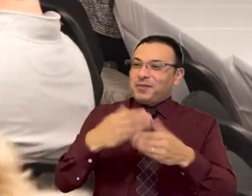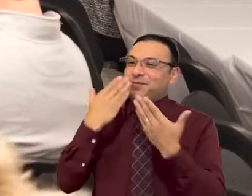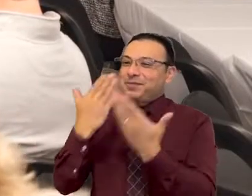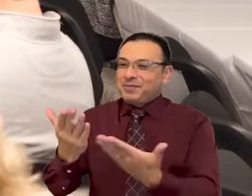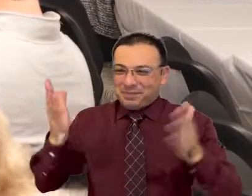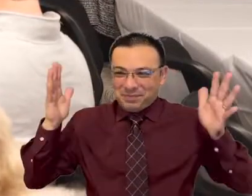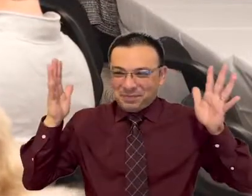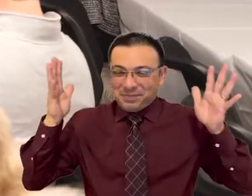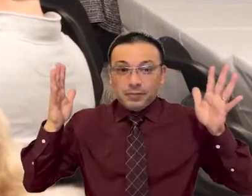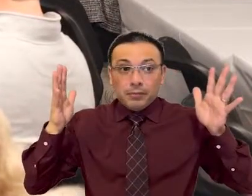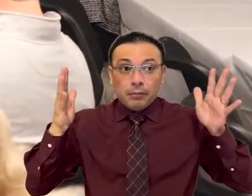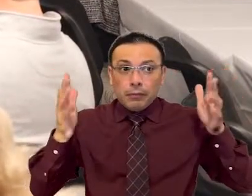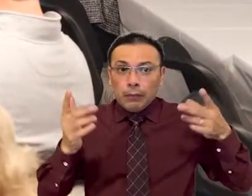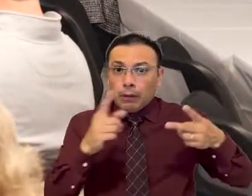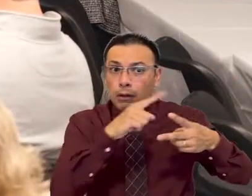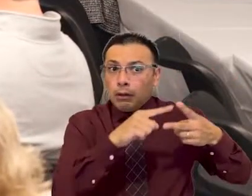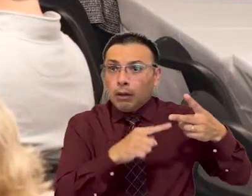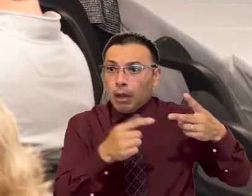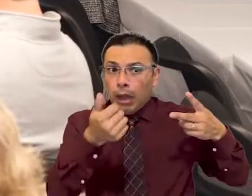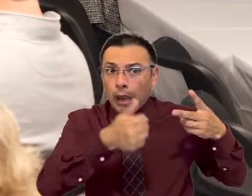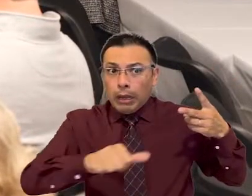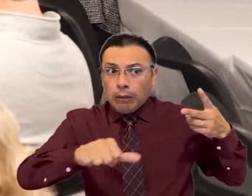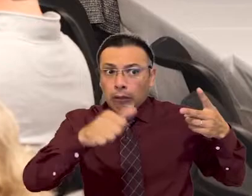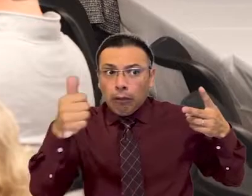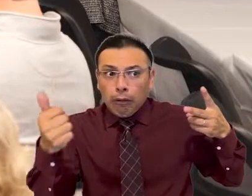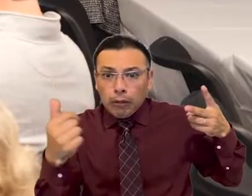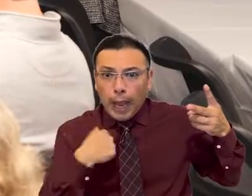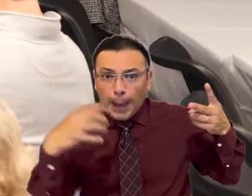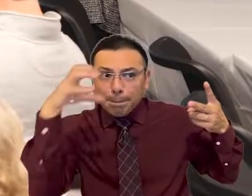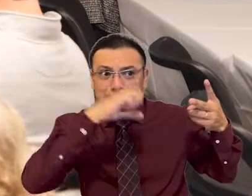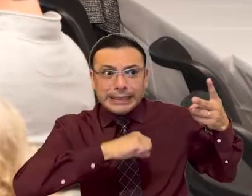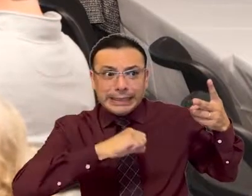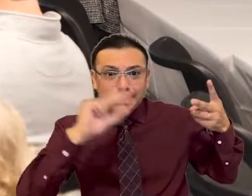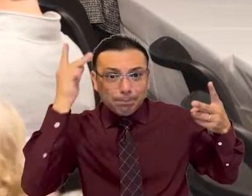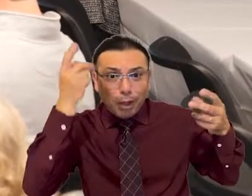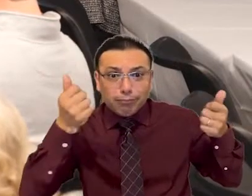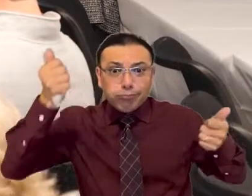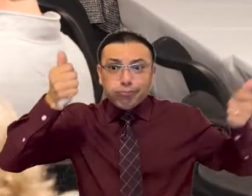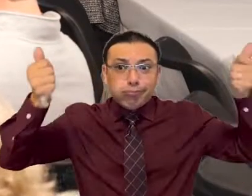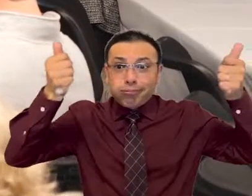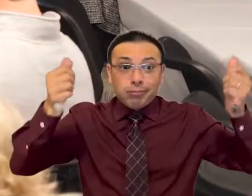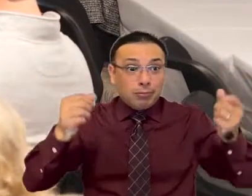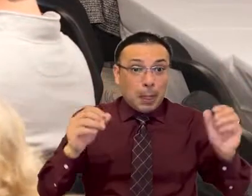And then I just want to make sure we're not missing any elected officials. Nope, good, all right.